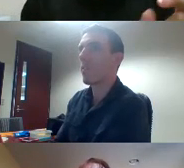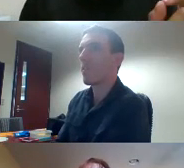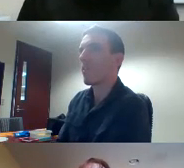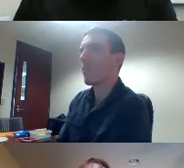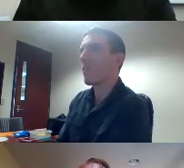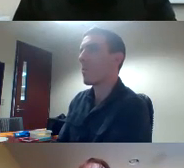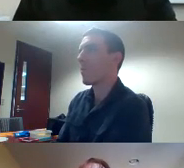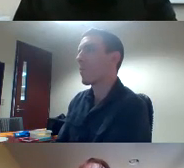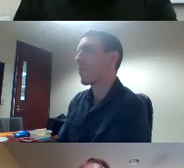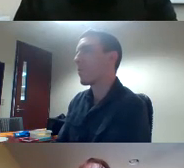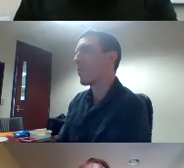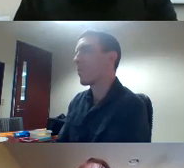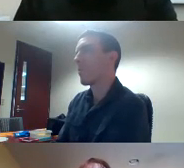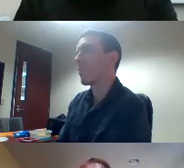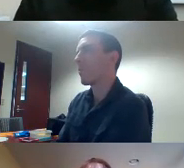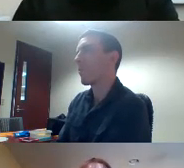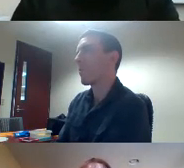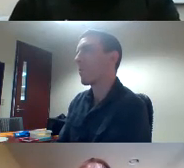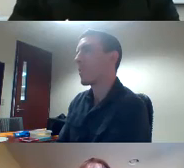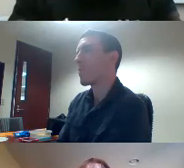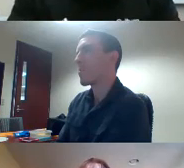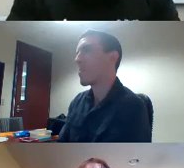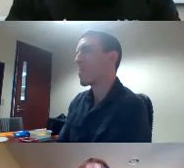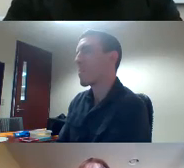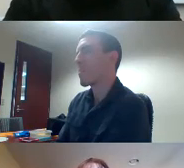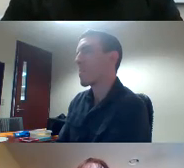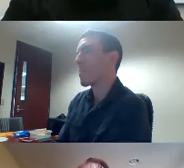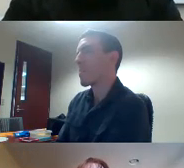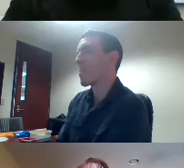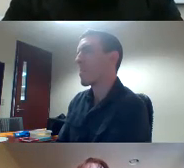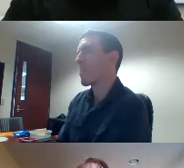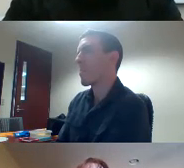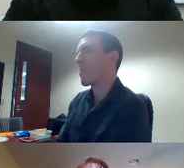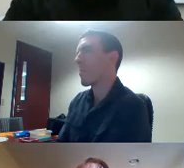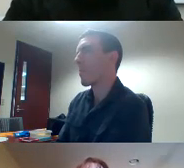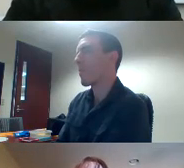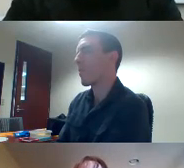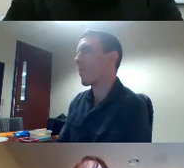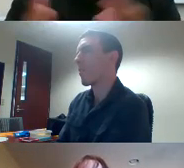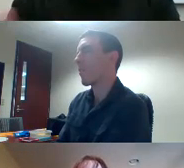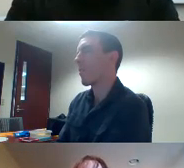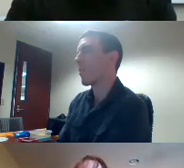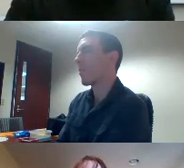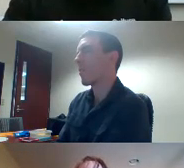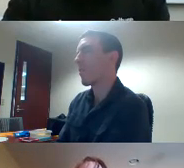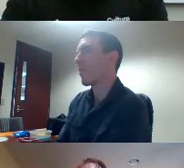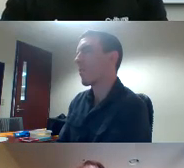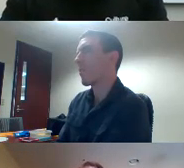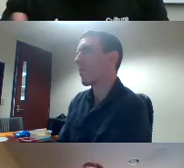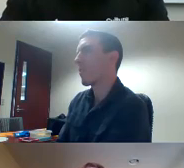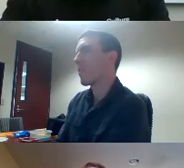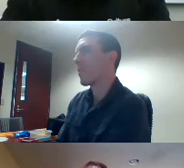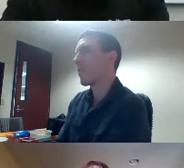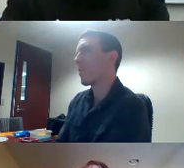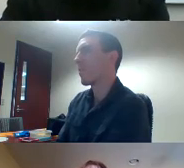cultural, and overall health of the communities it serves. It's not enough that we are inclusive and we're making sure that those that